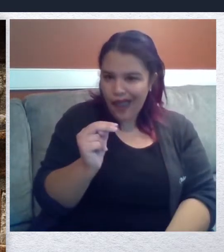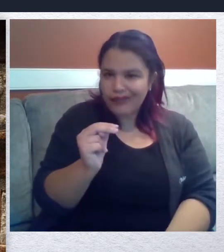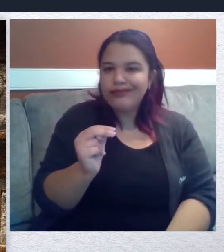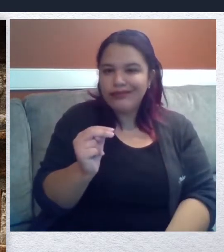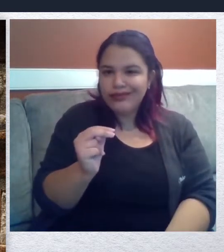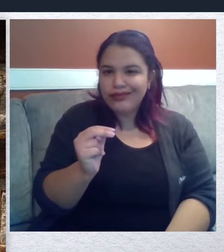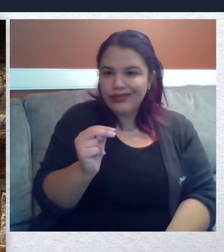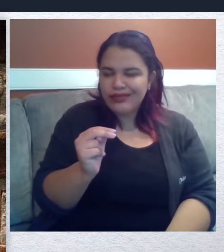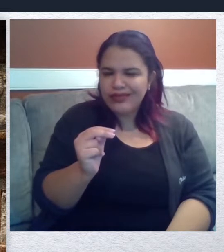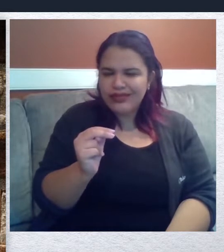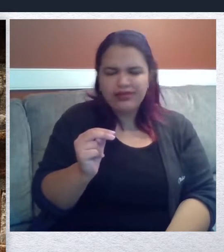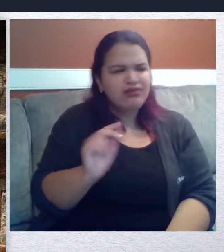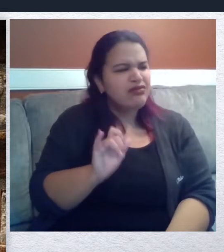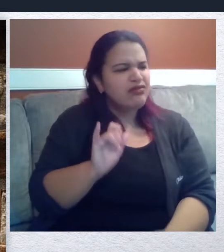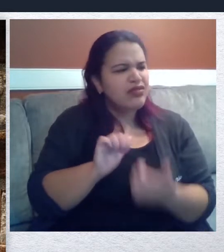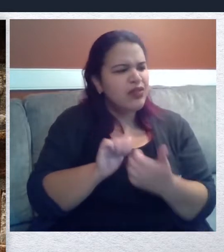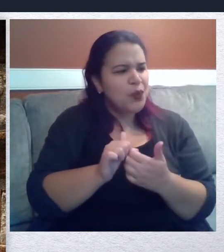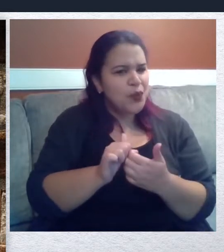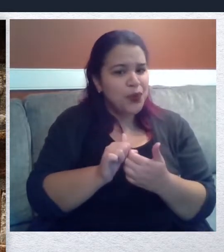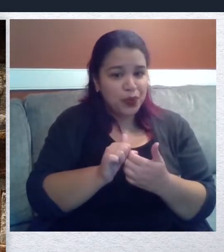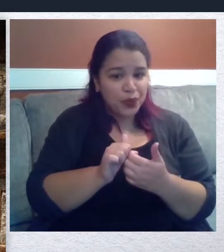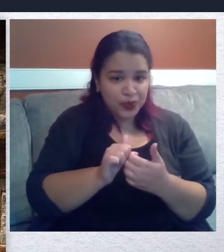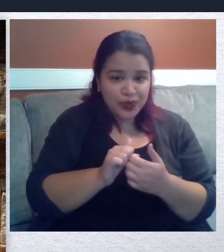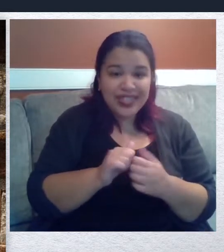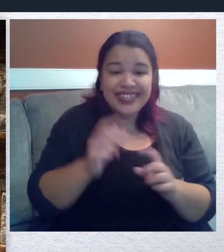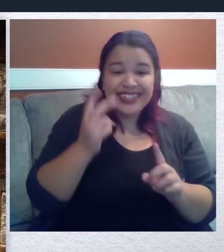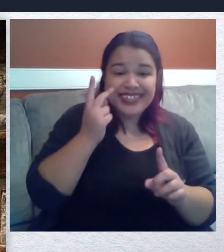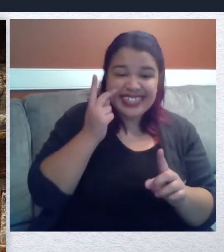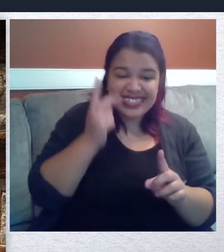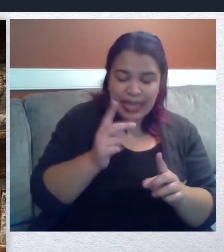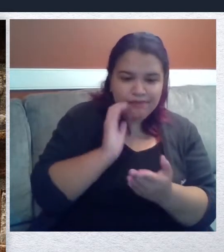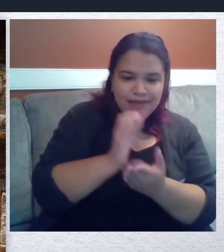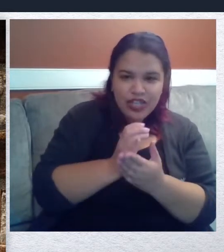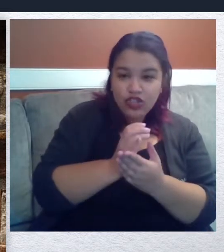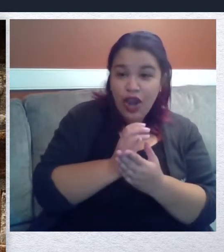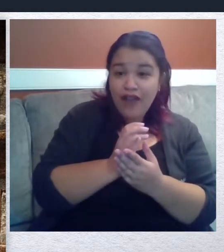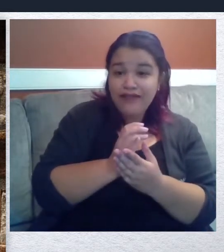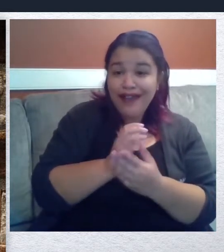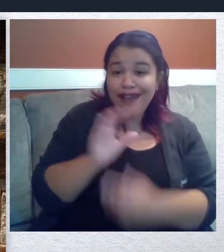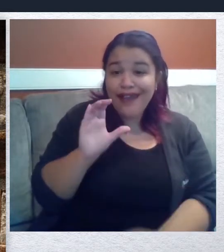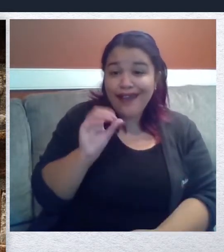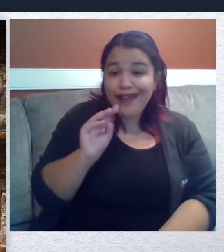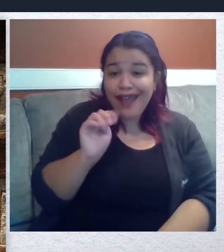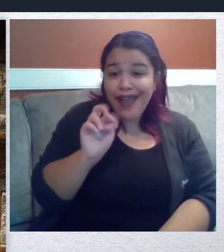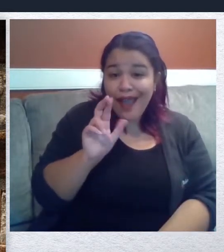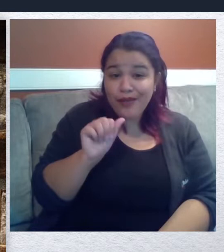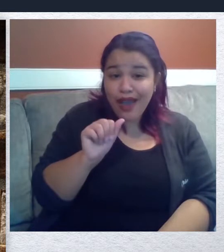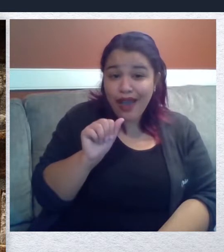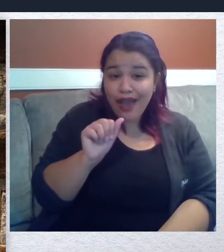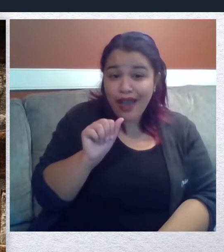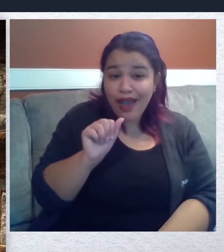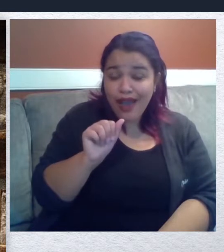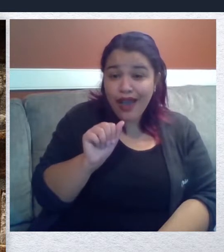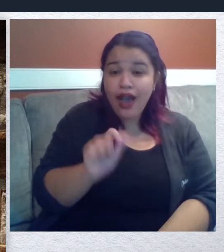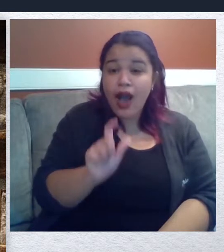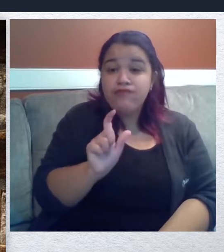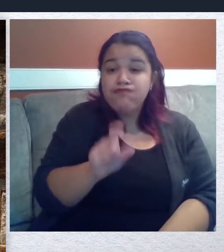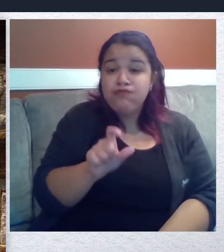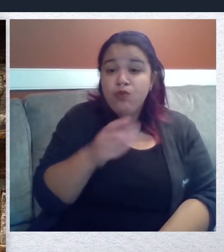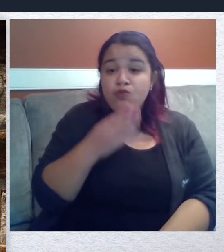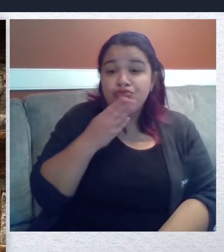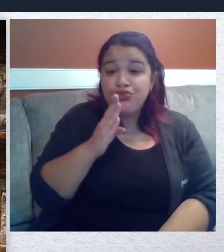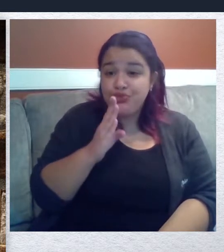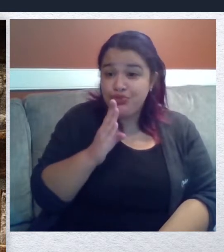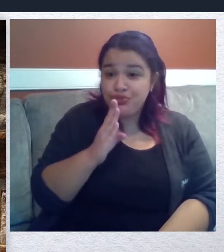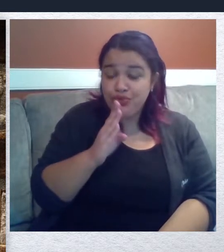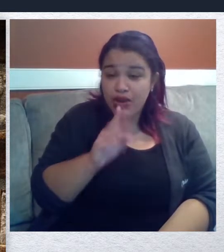easy. Move your cursor to the video icon and slide the switch over to the right. You will notice that